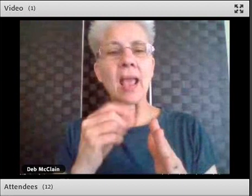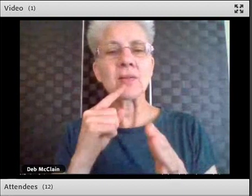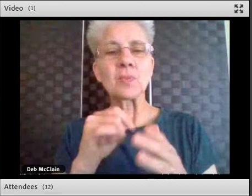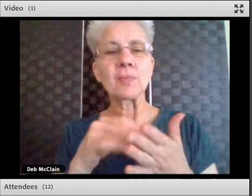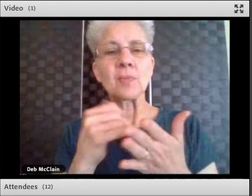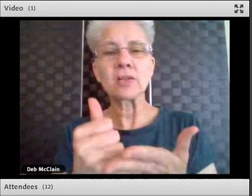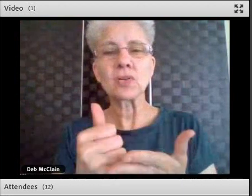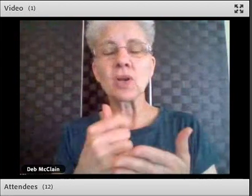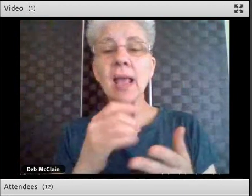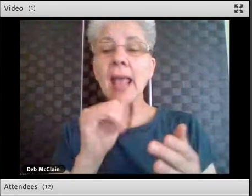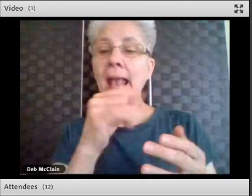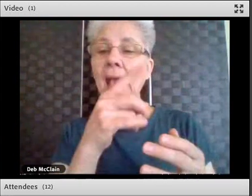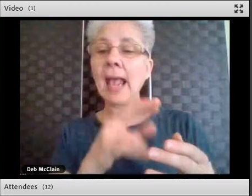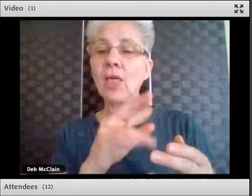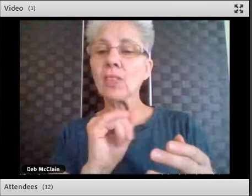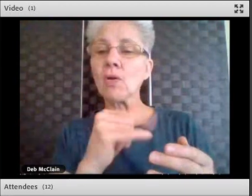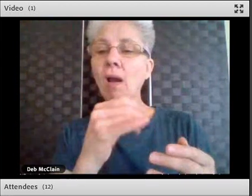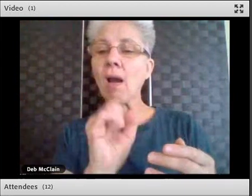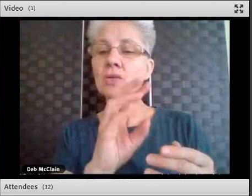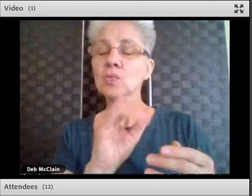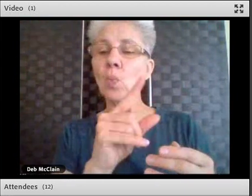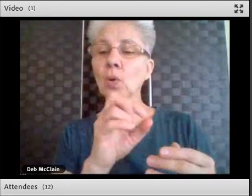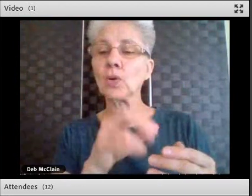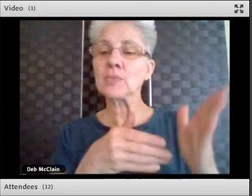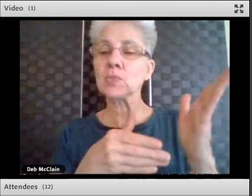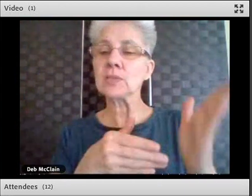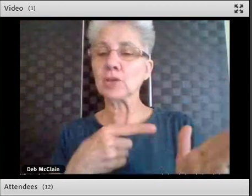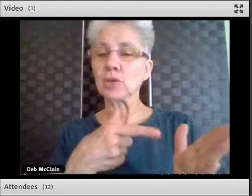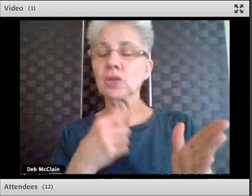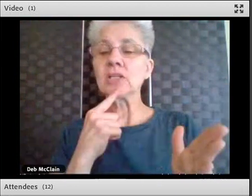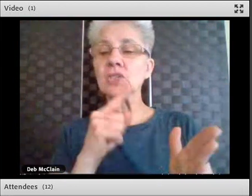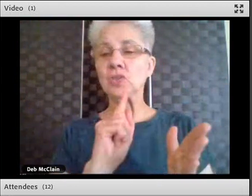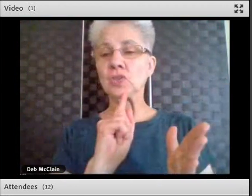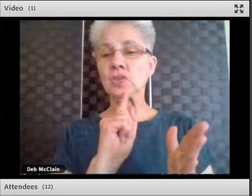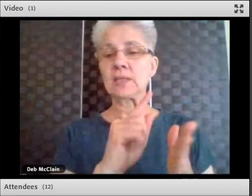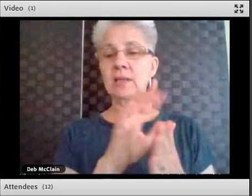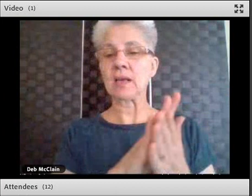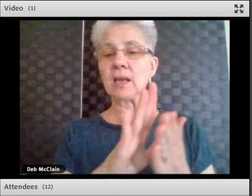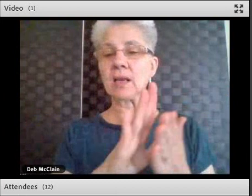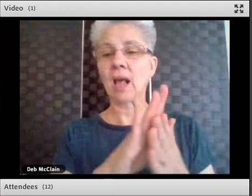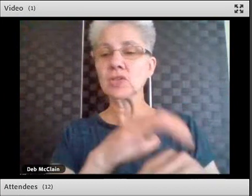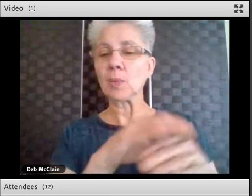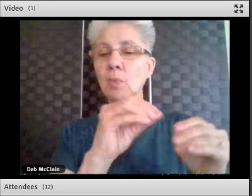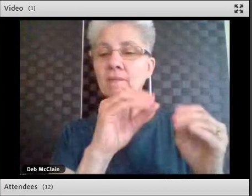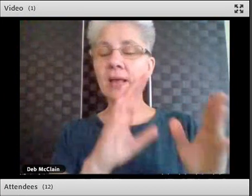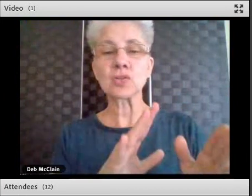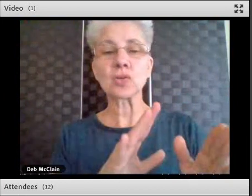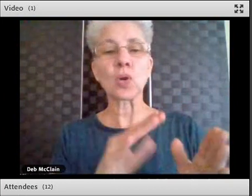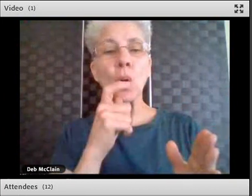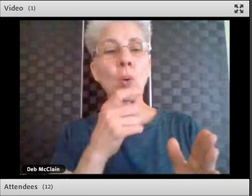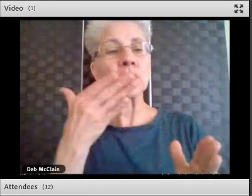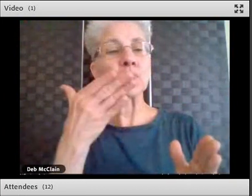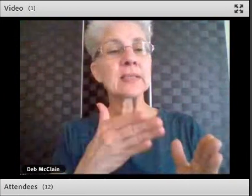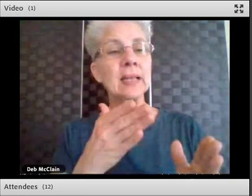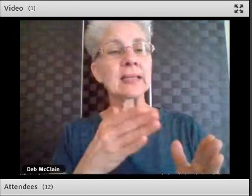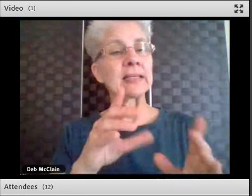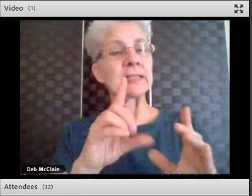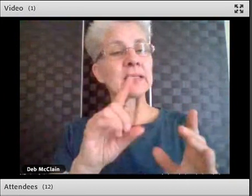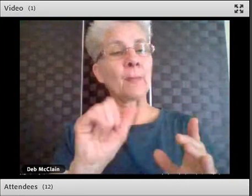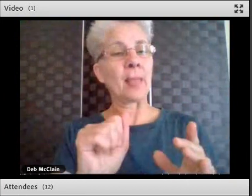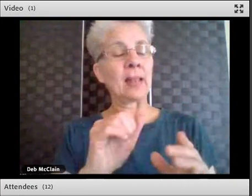presenter, Heather Hobbs-Woodard. Heather Hobbs-Woodard is a college English professor who has presented